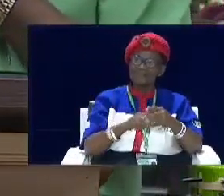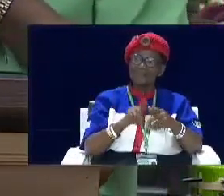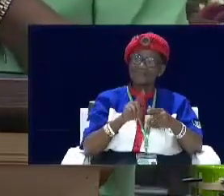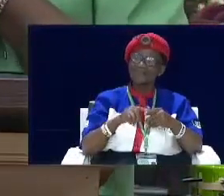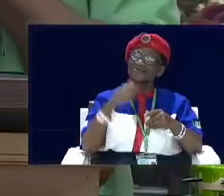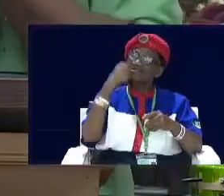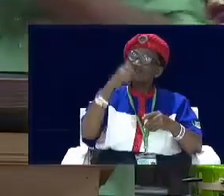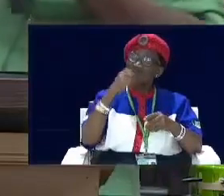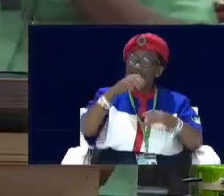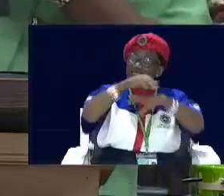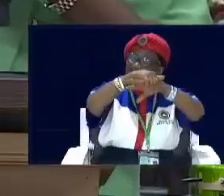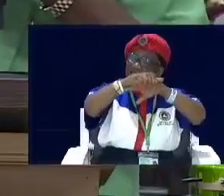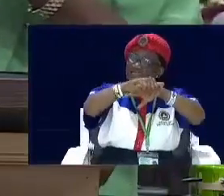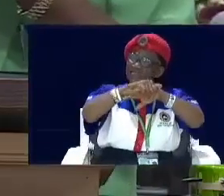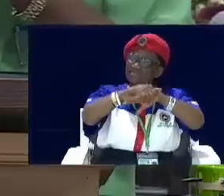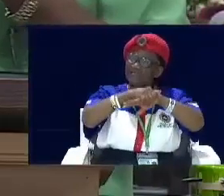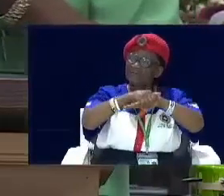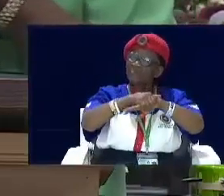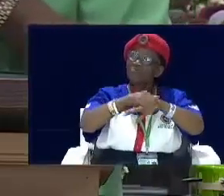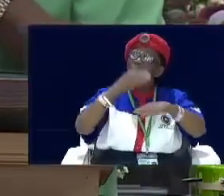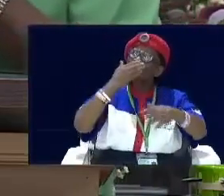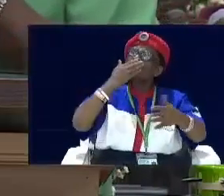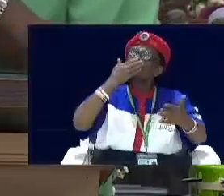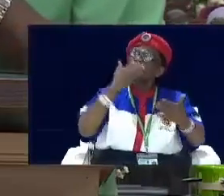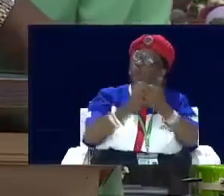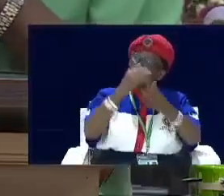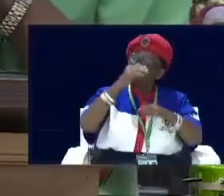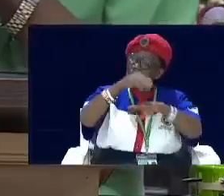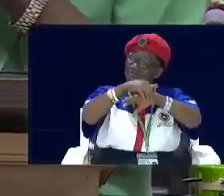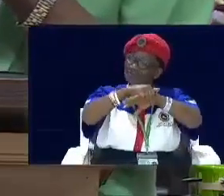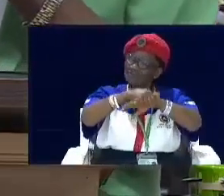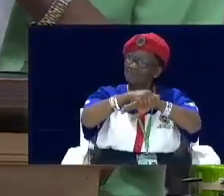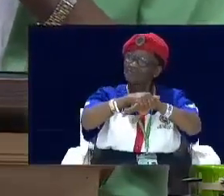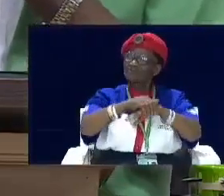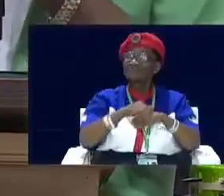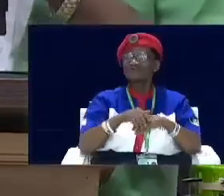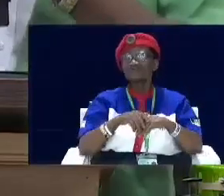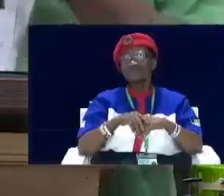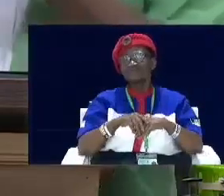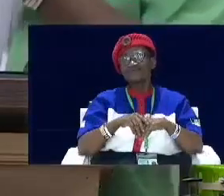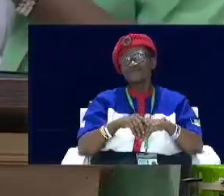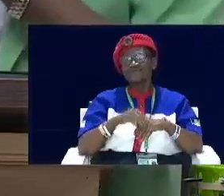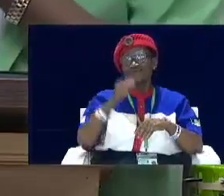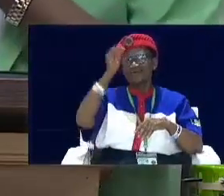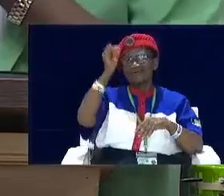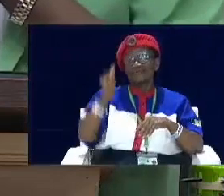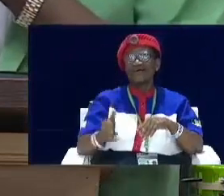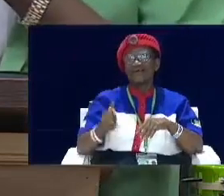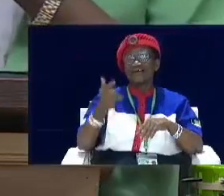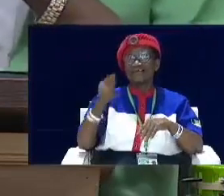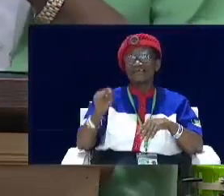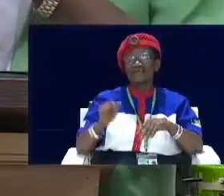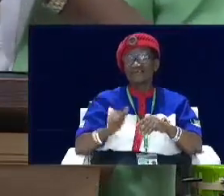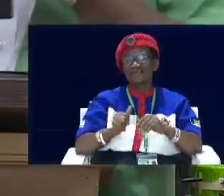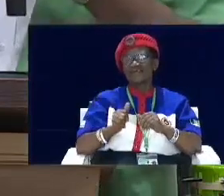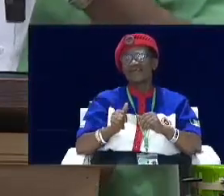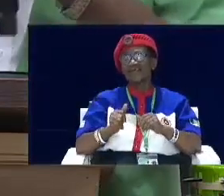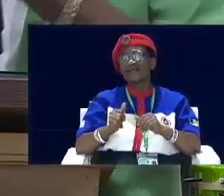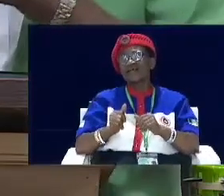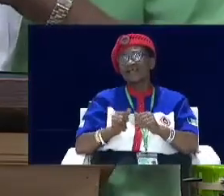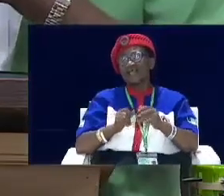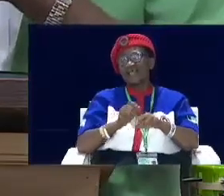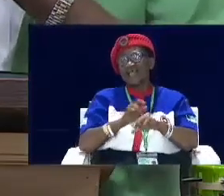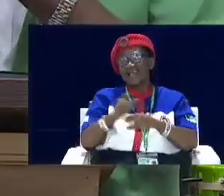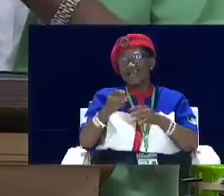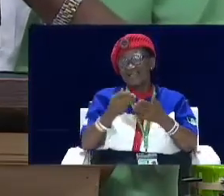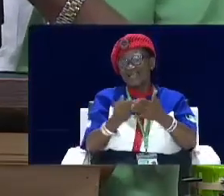oyibo. Fluent English. Oyibo to jan moran. By the following morning, gba ajo keji de, delivery